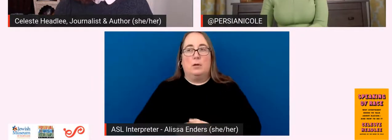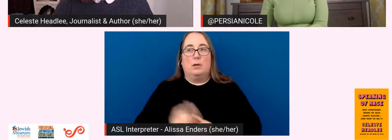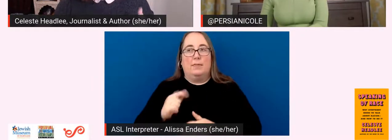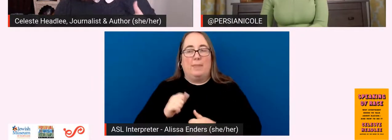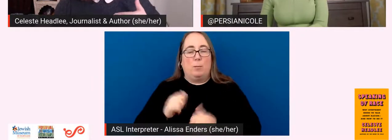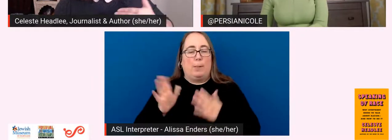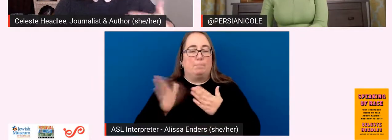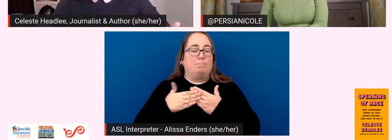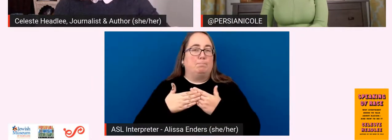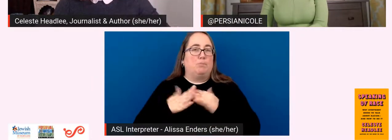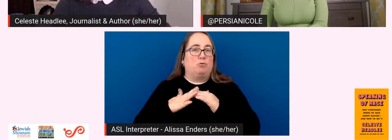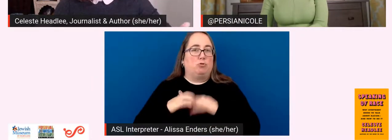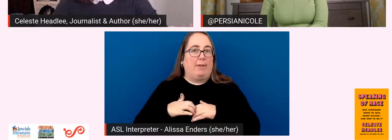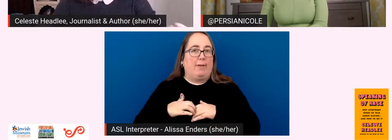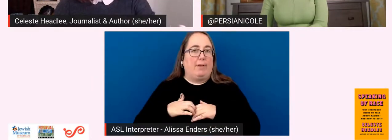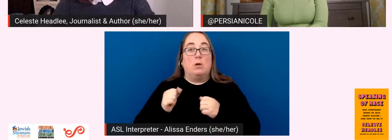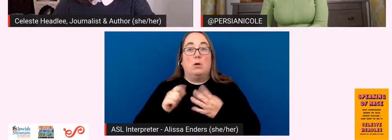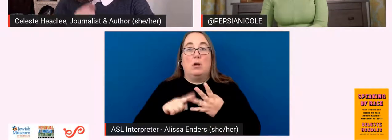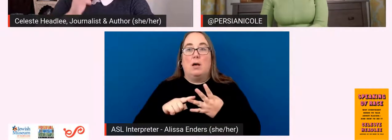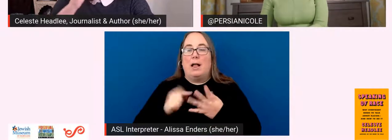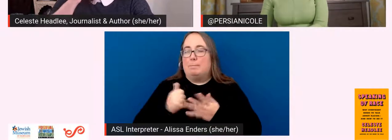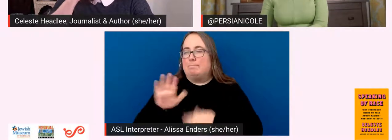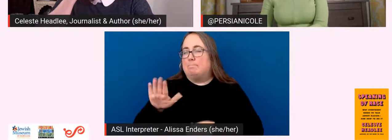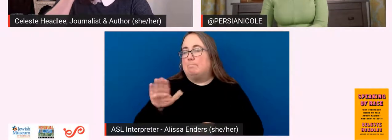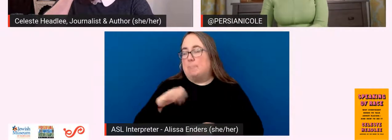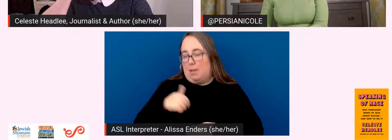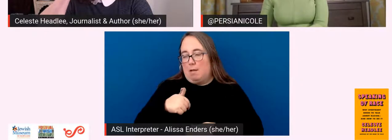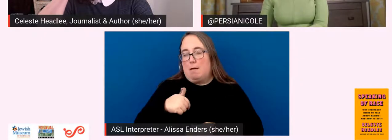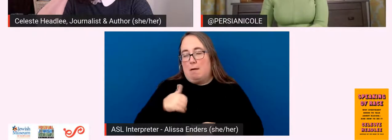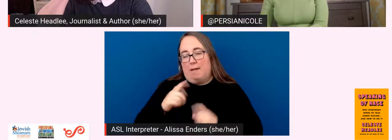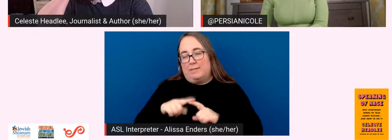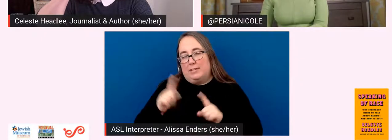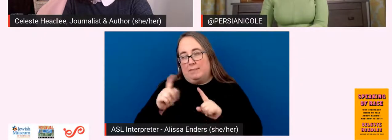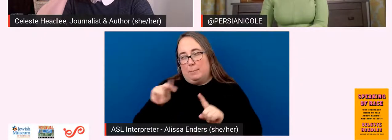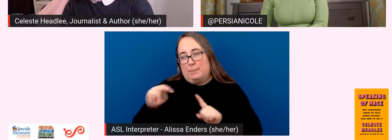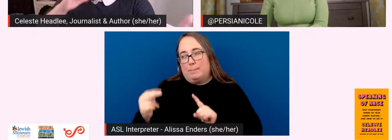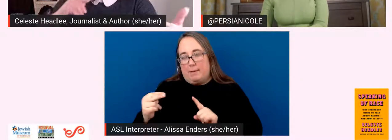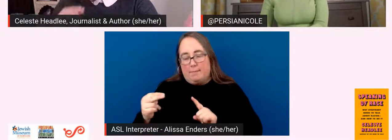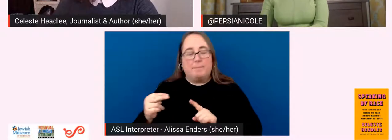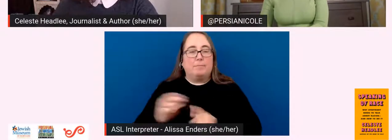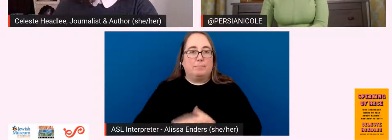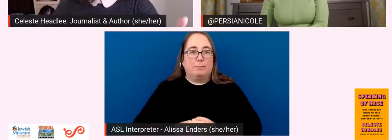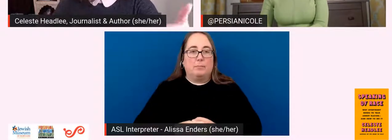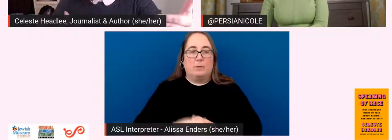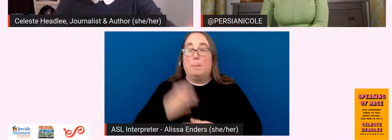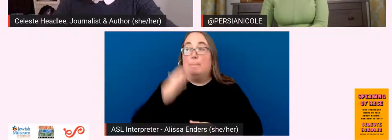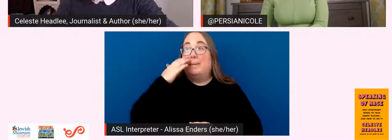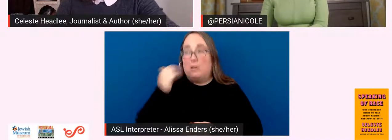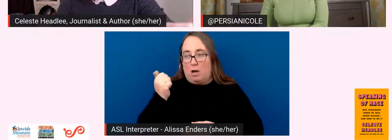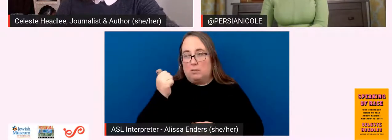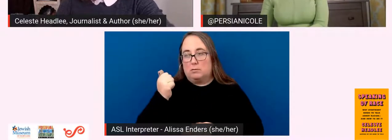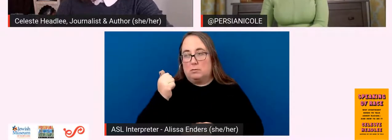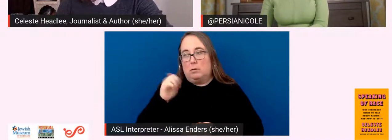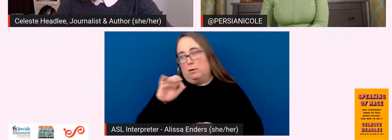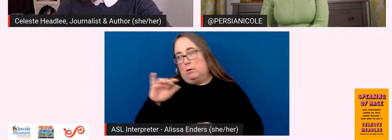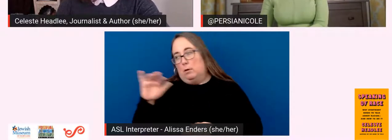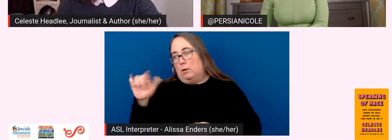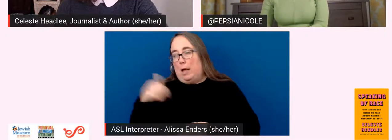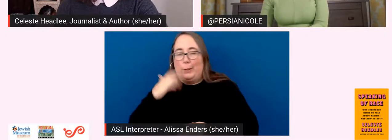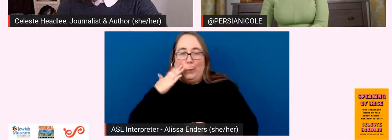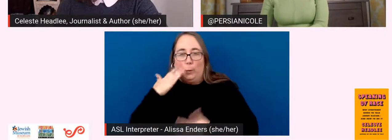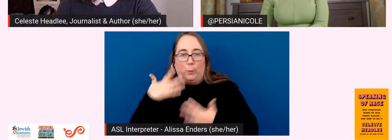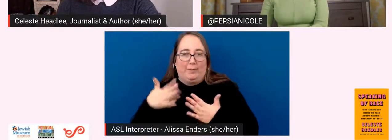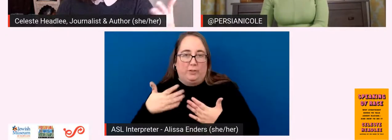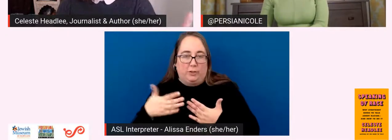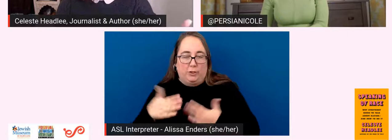down. So you're going to assist them by saying, you know, I have a different perspective on that. And it's because I know that blah, blah, blah, blah, blah, blah,